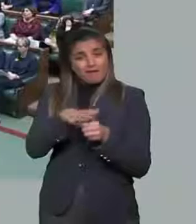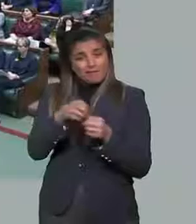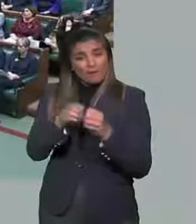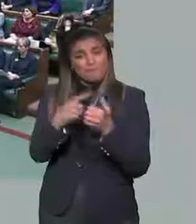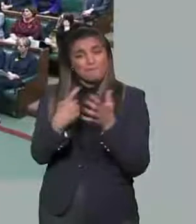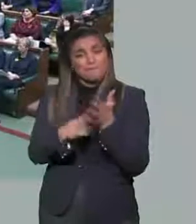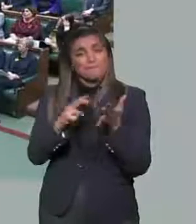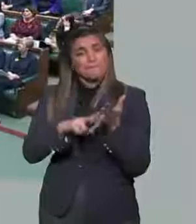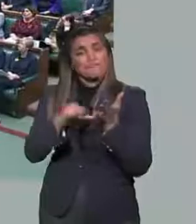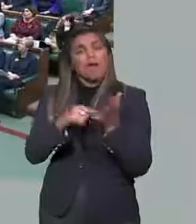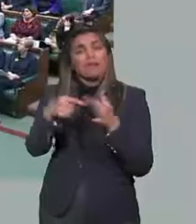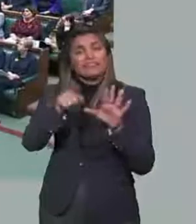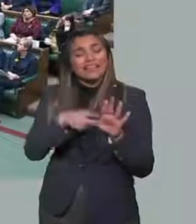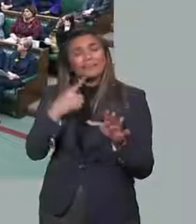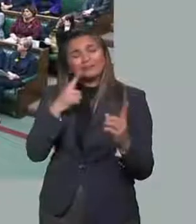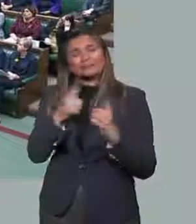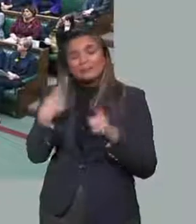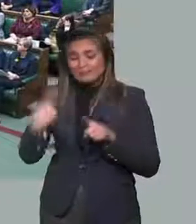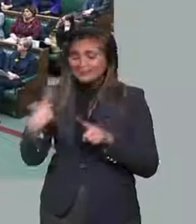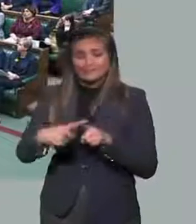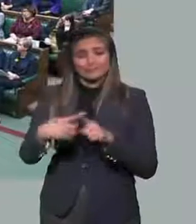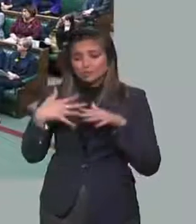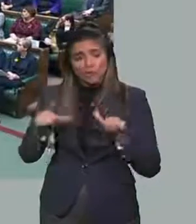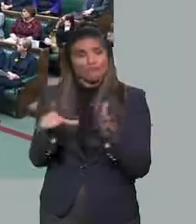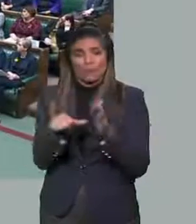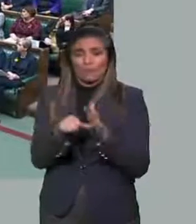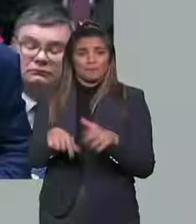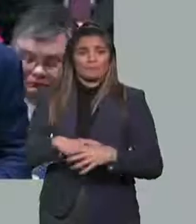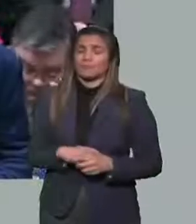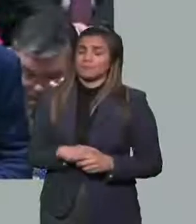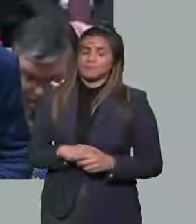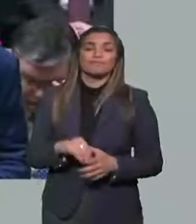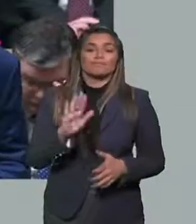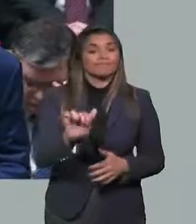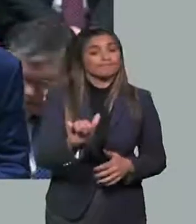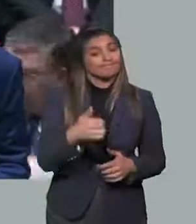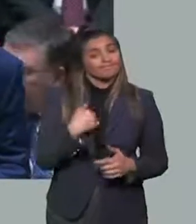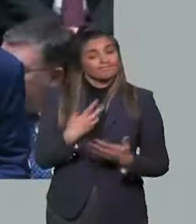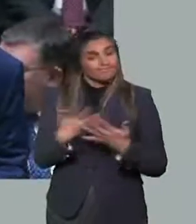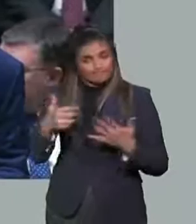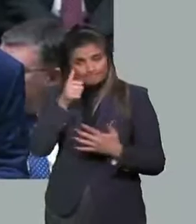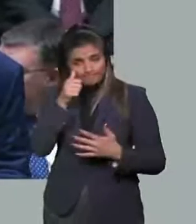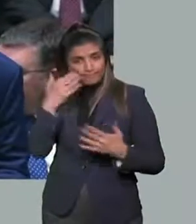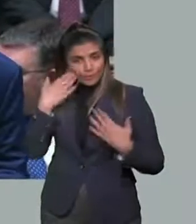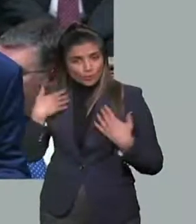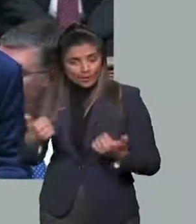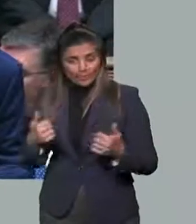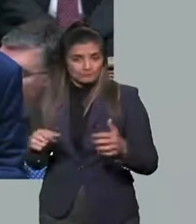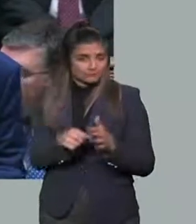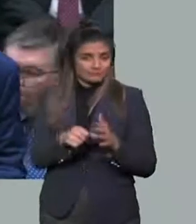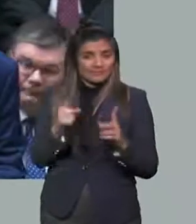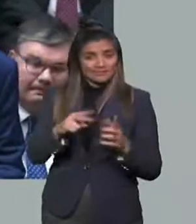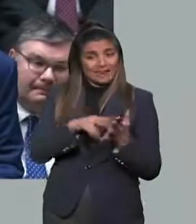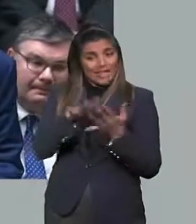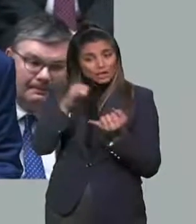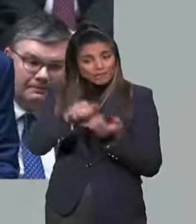crisis? We've put a huge amount into both mental health and wider the NHS budget, not